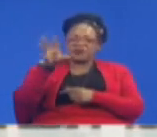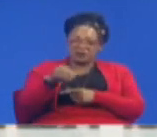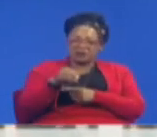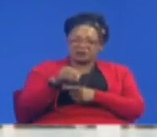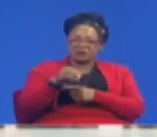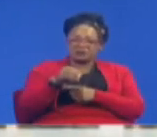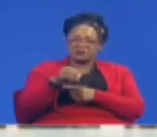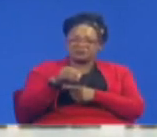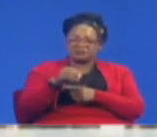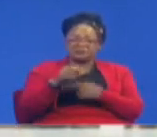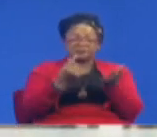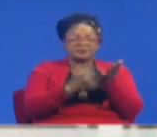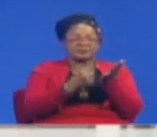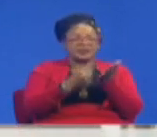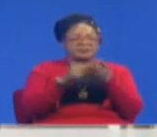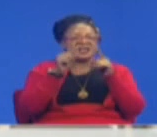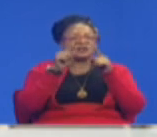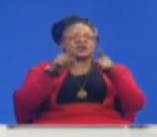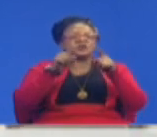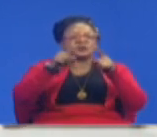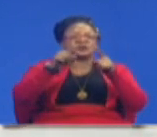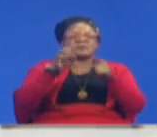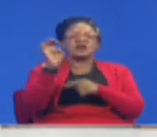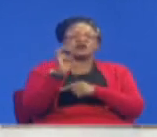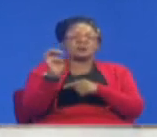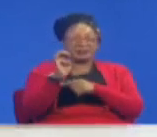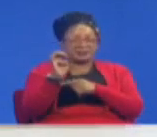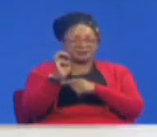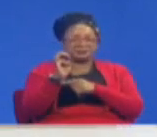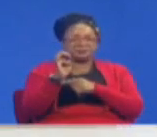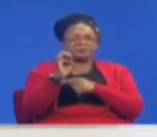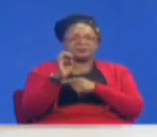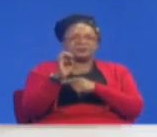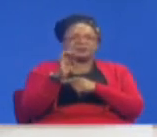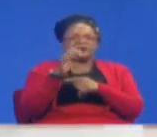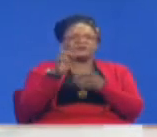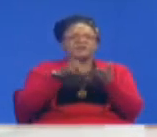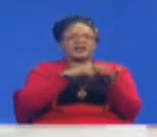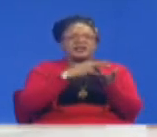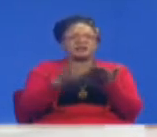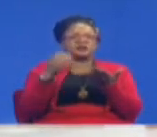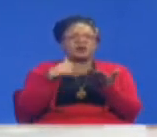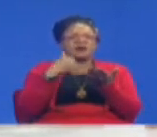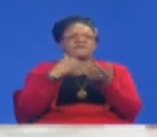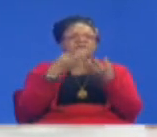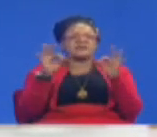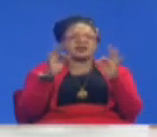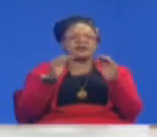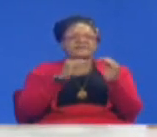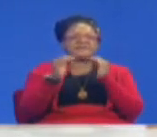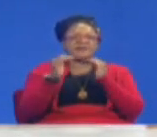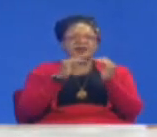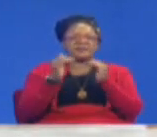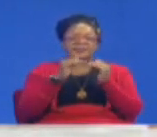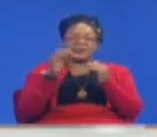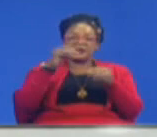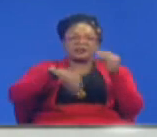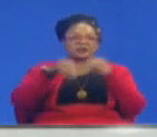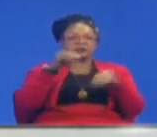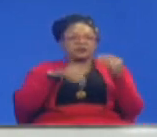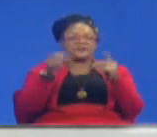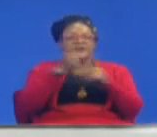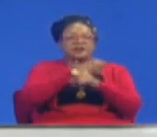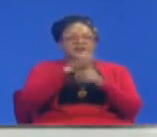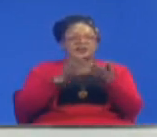been accused by Western powers, especially the US, of failing to conduct free and fair elections and violating the rights of